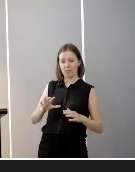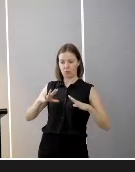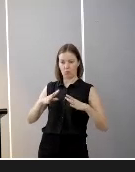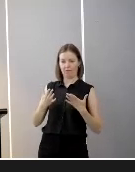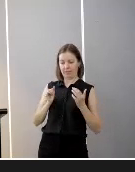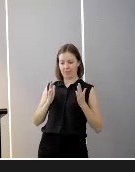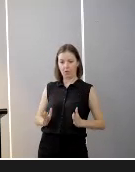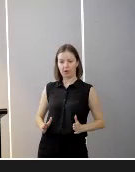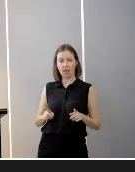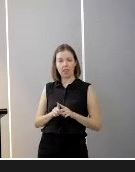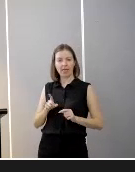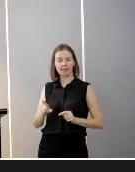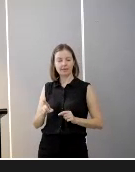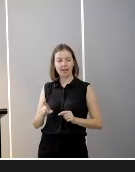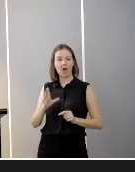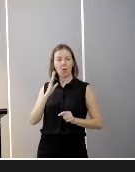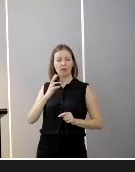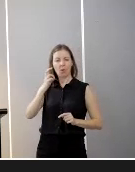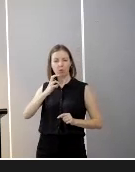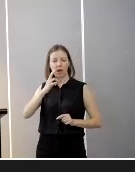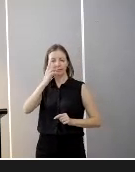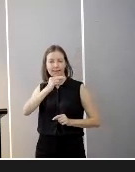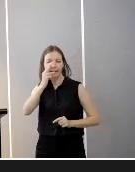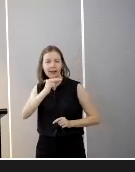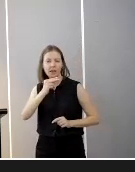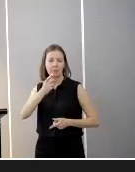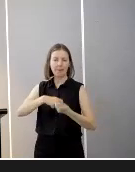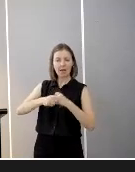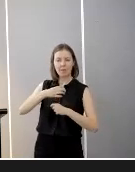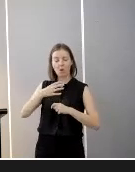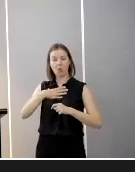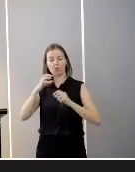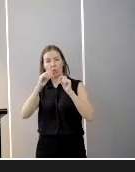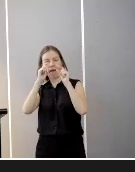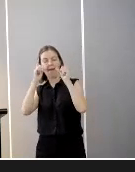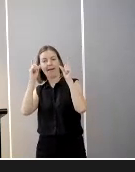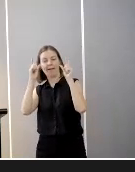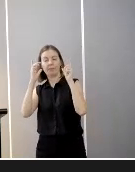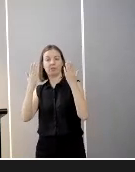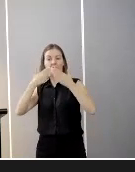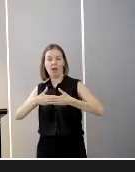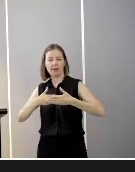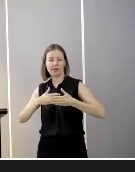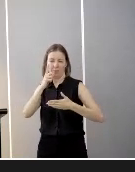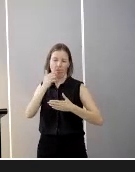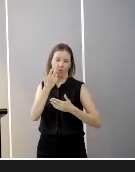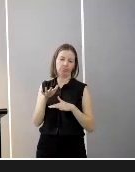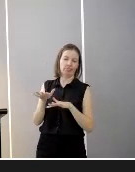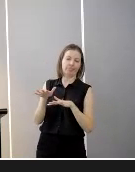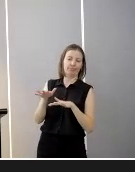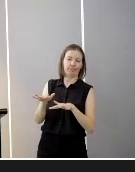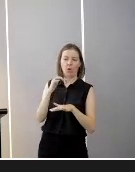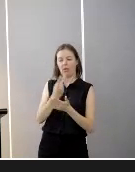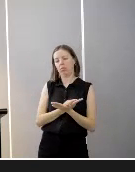way. And teenagers become more like night owls. Teenagers, again, get a lot of grief for wanting to sleep